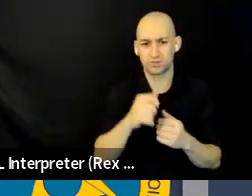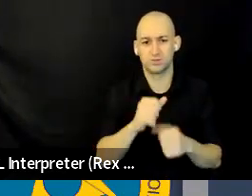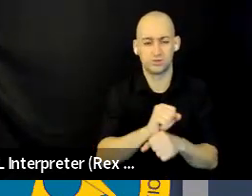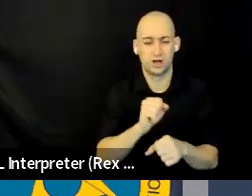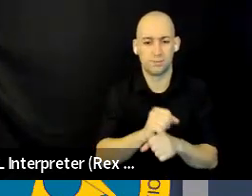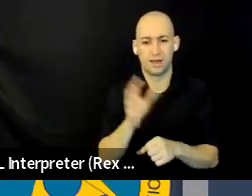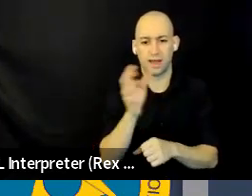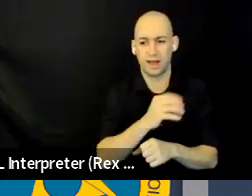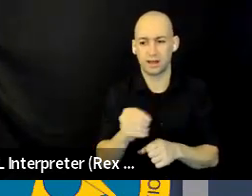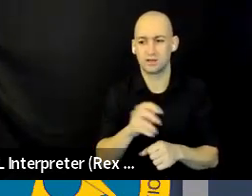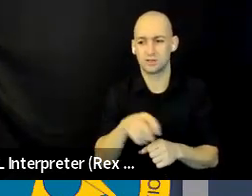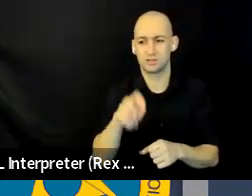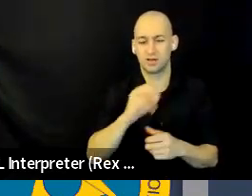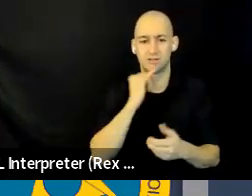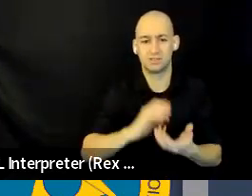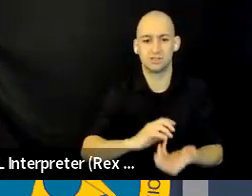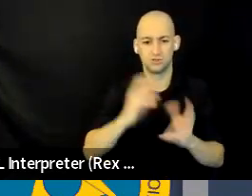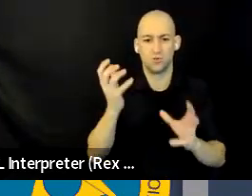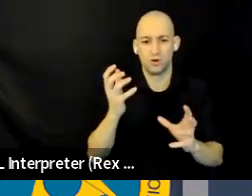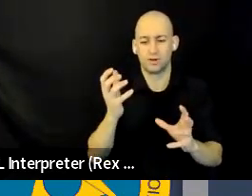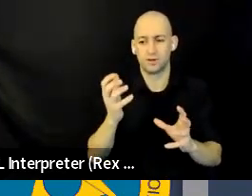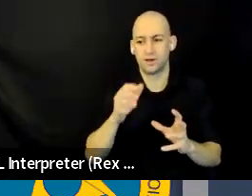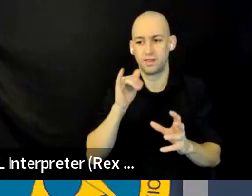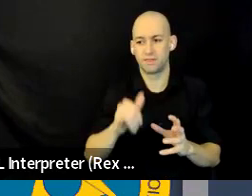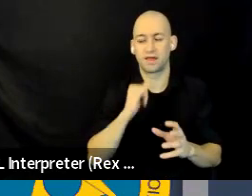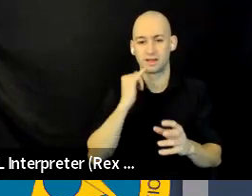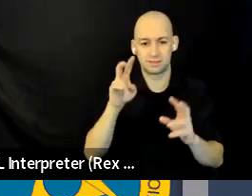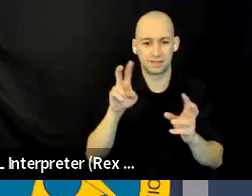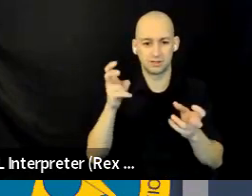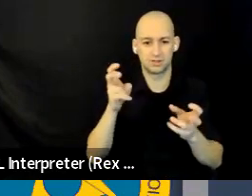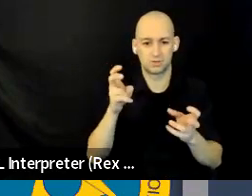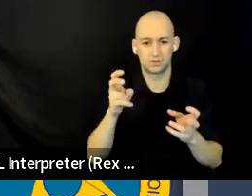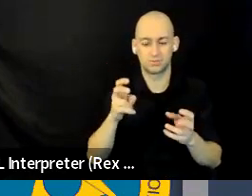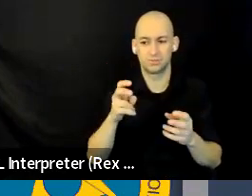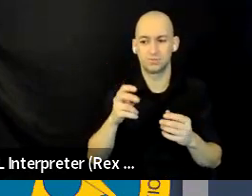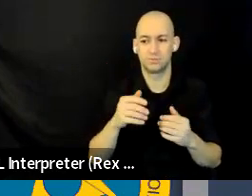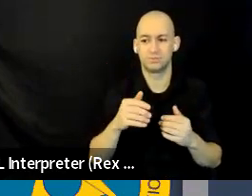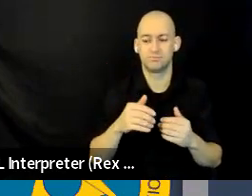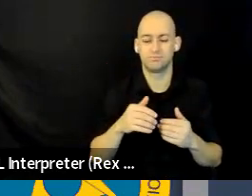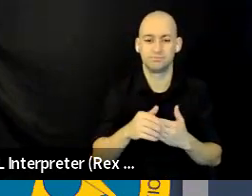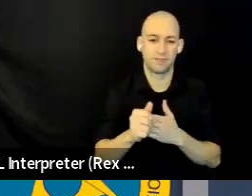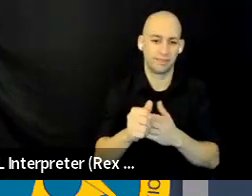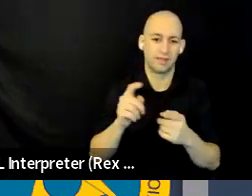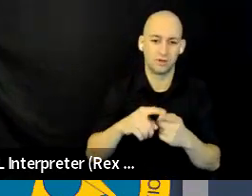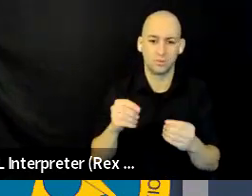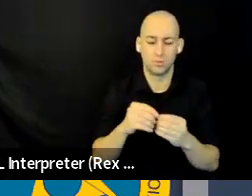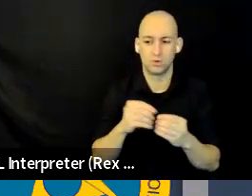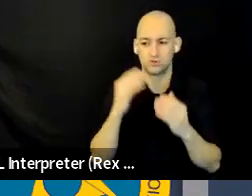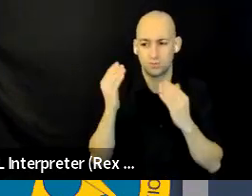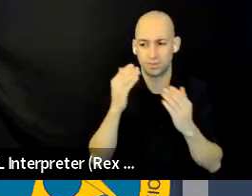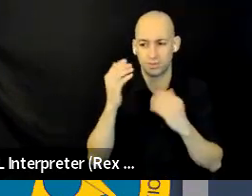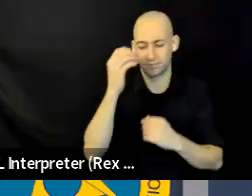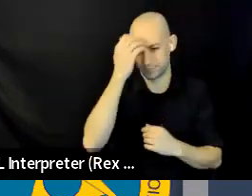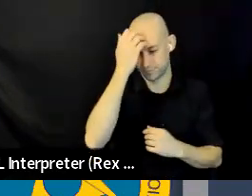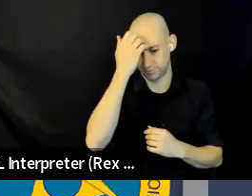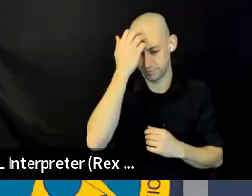of transportation is destroyed in that process, that's also an issue that's leading to further trouble. So just a couple of comments. Thanks. Thank you.